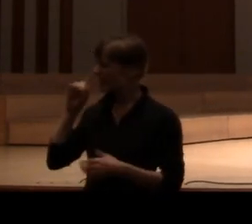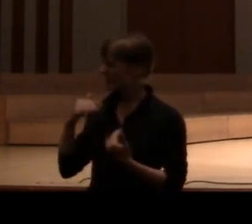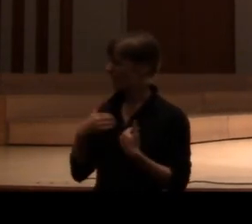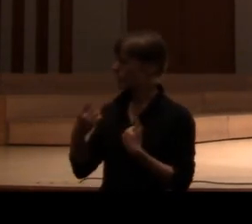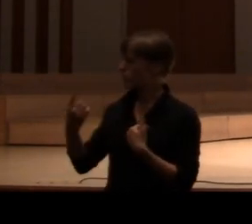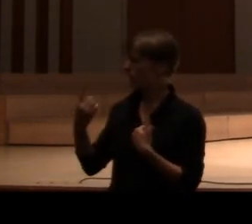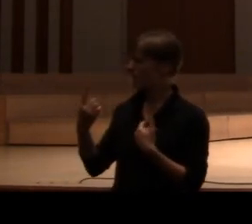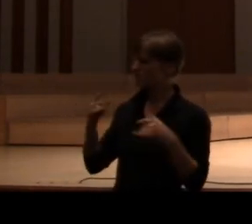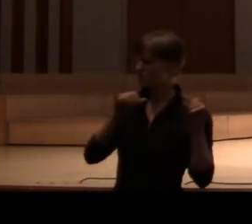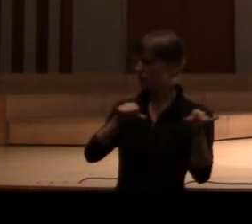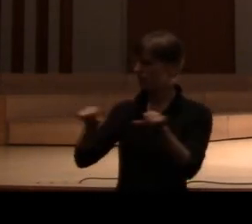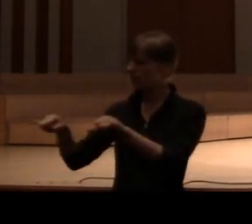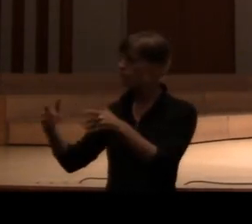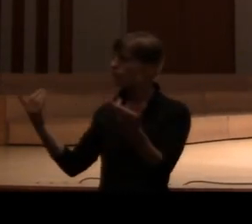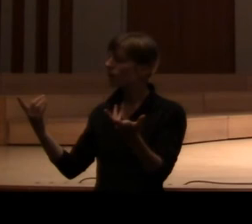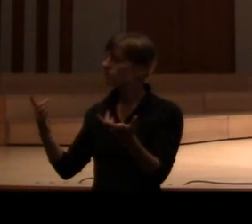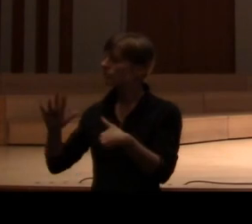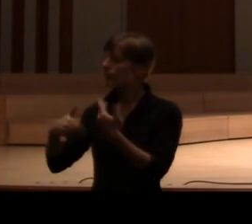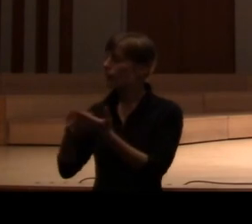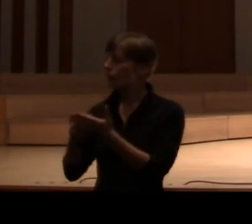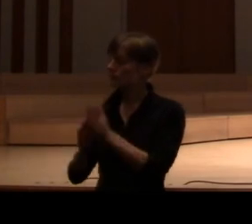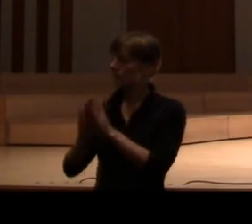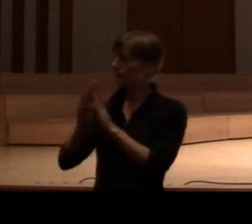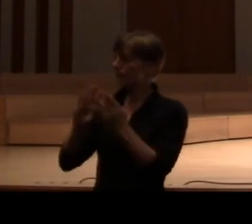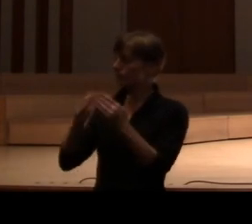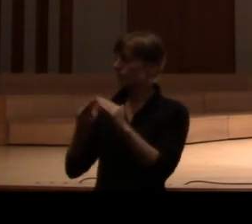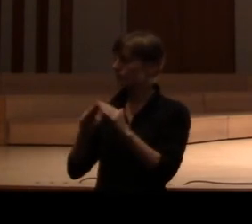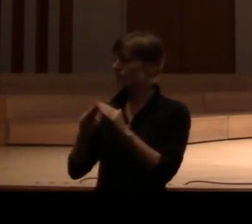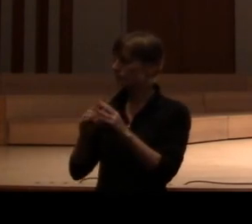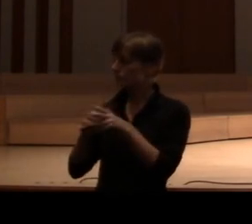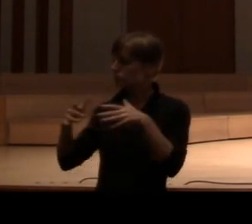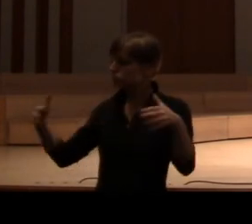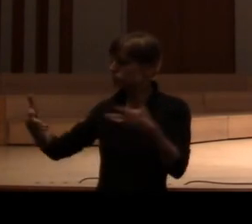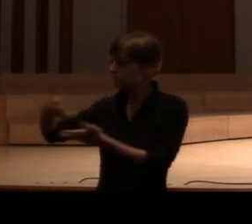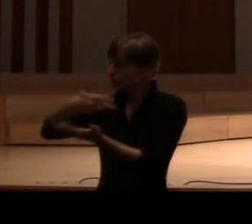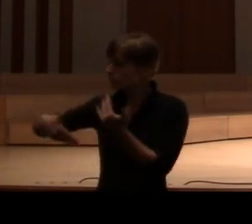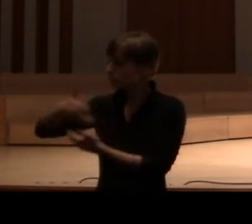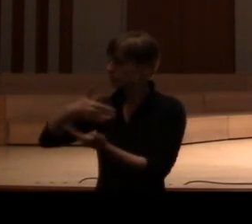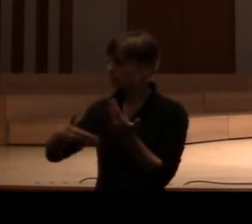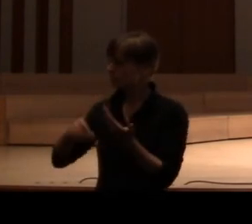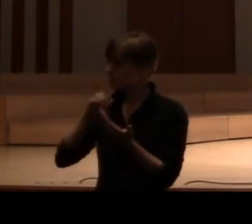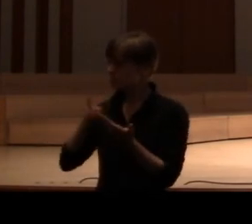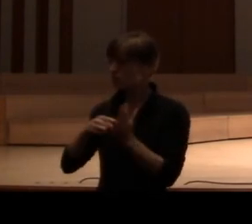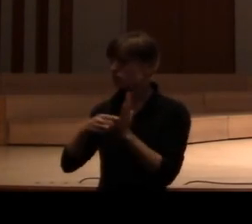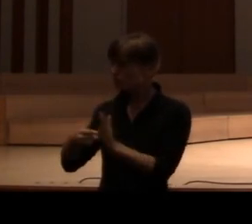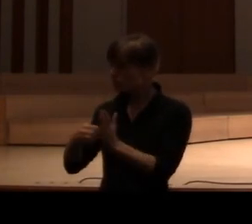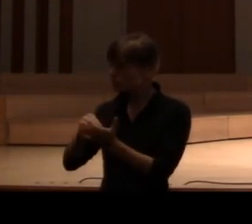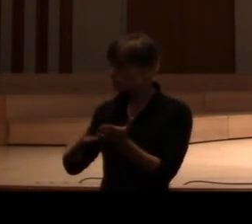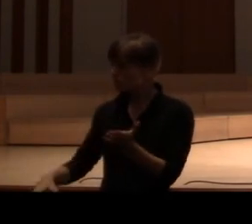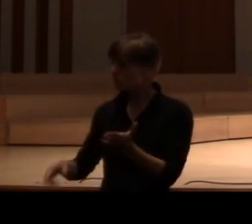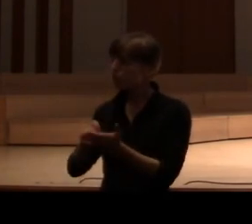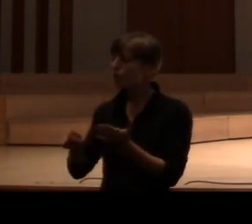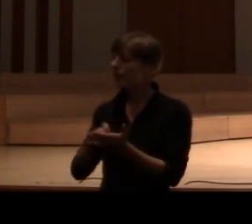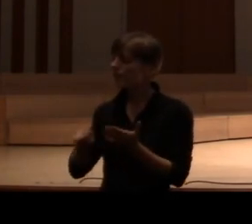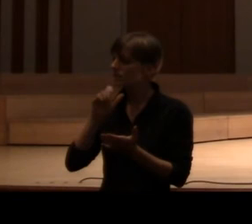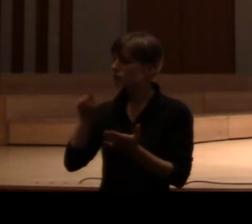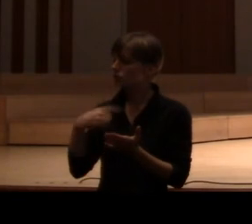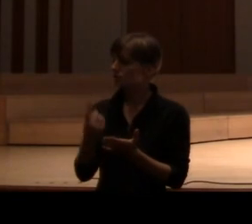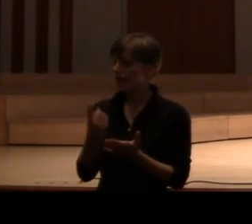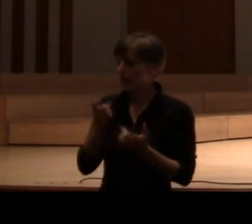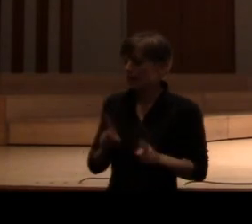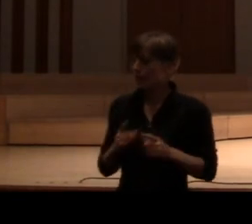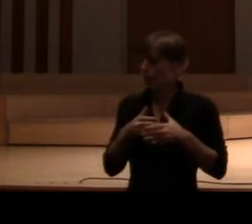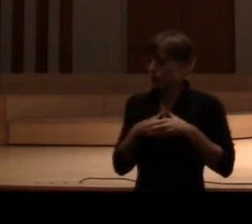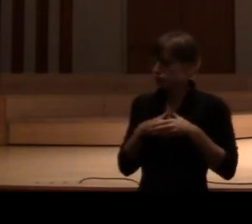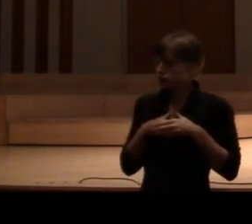they all build a network. They all build a community. And I think that showing students that writing isn't something that really happens within a bubble, you're not